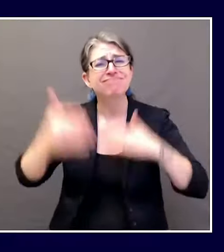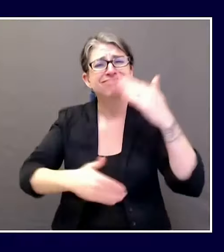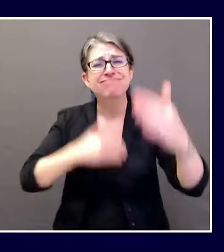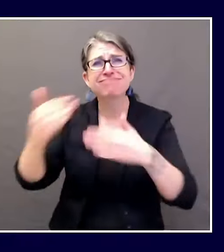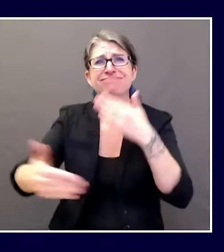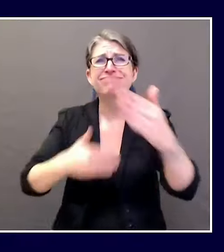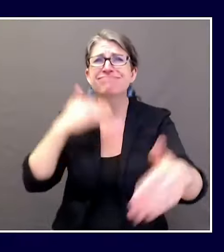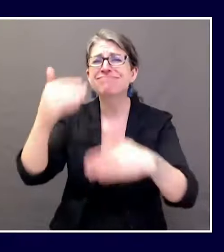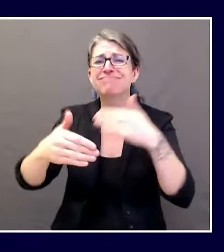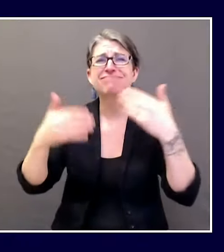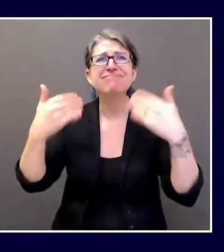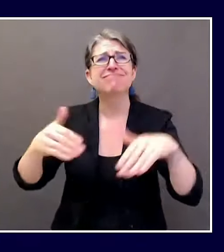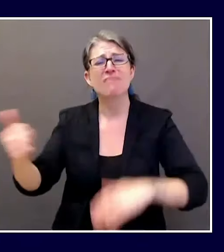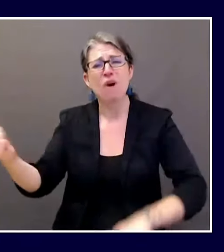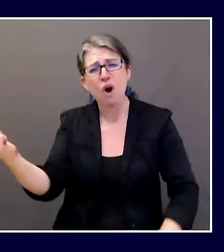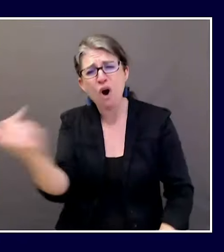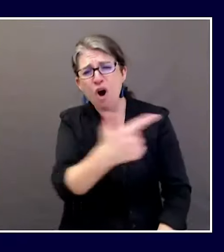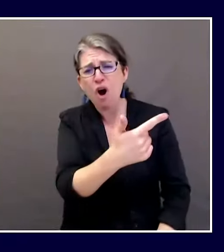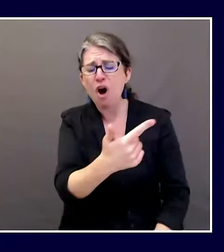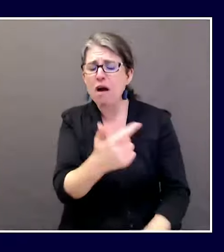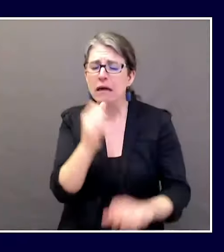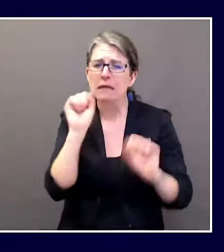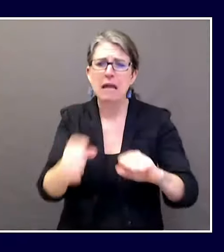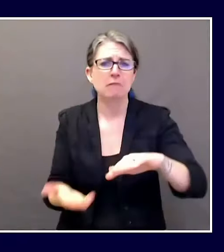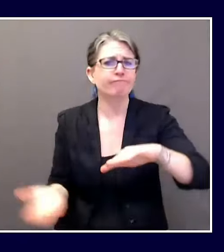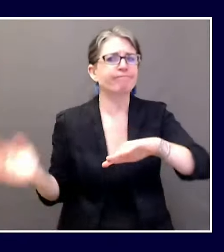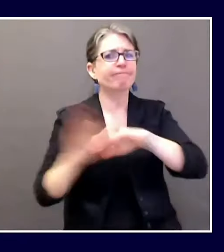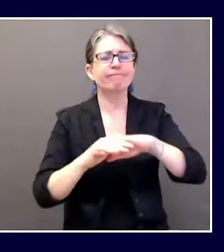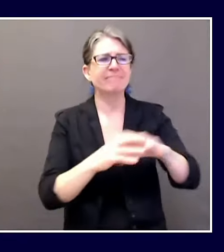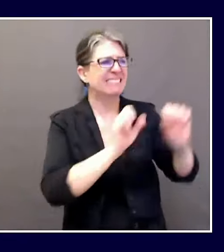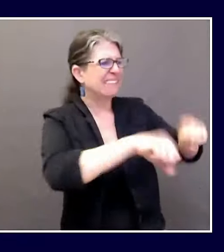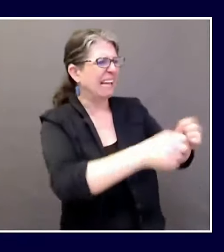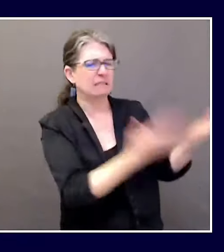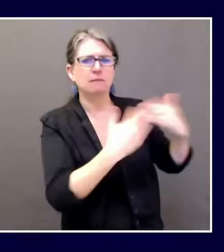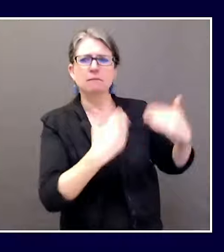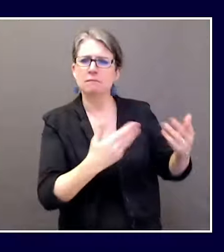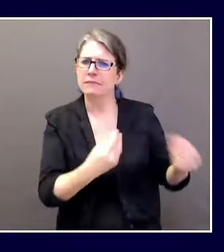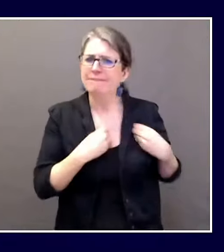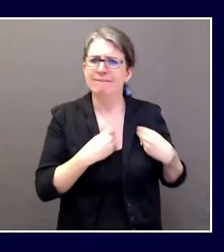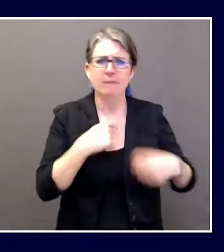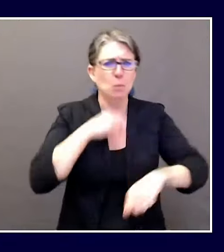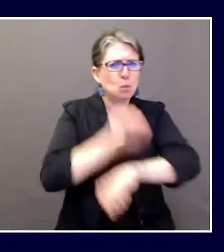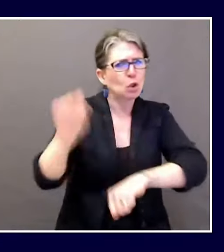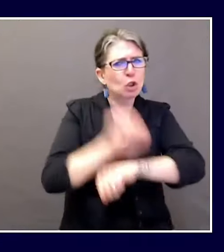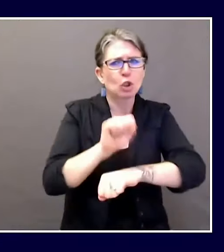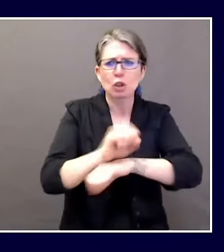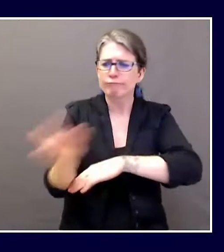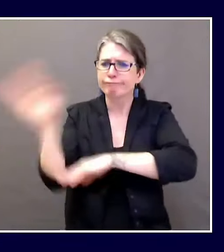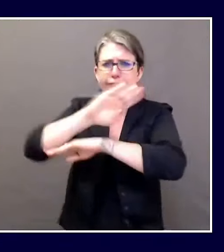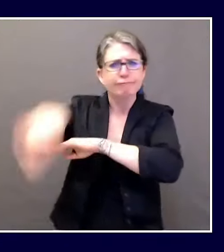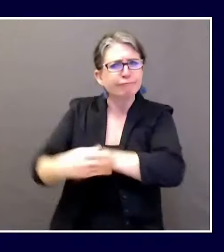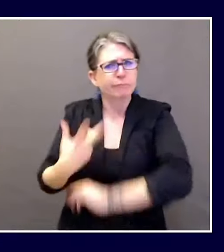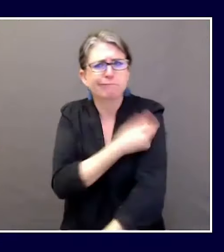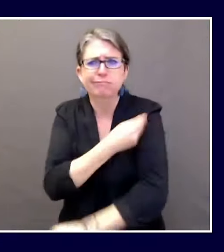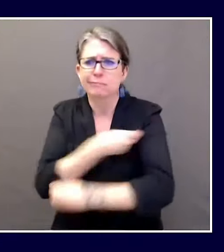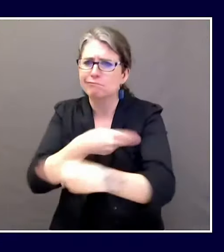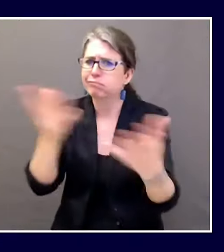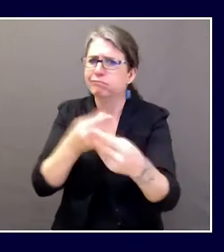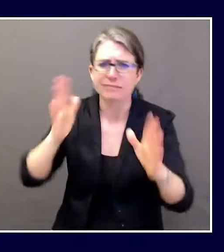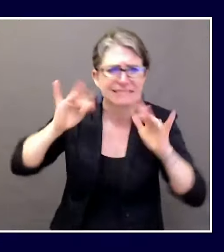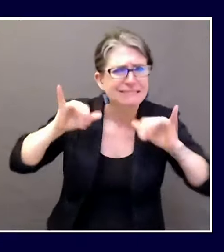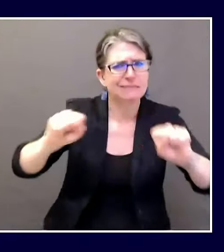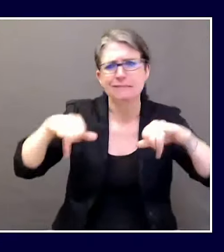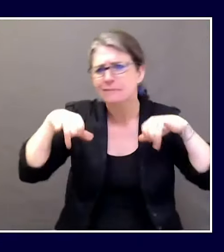push harder, they have come back and said, we will do that, we can do more, and we are prepared to. That gives